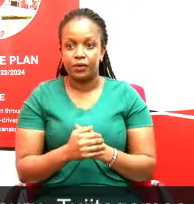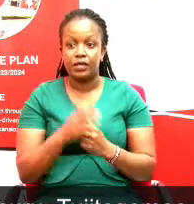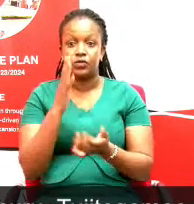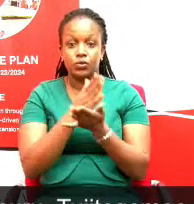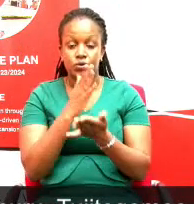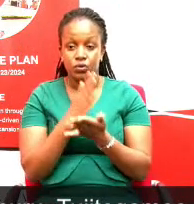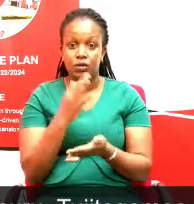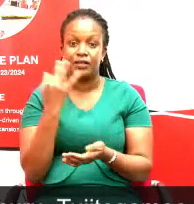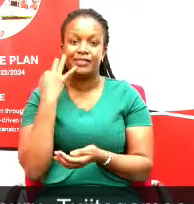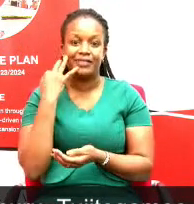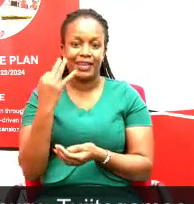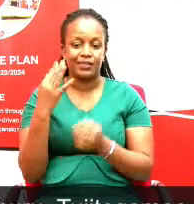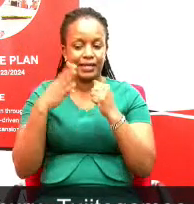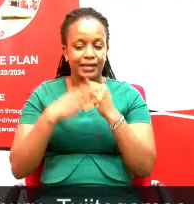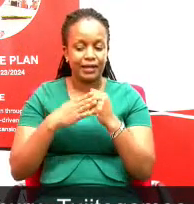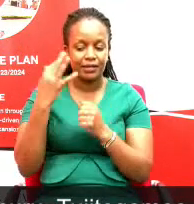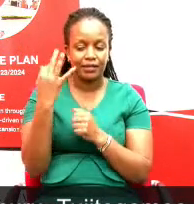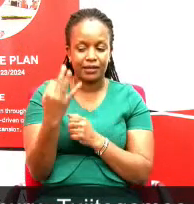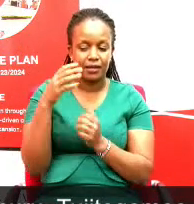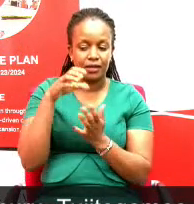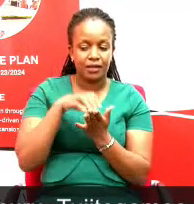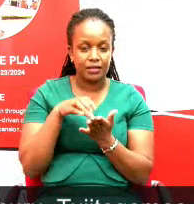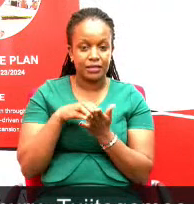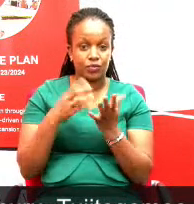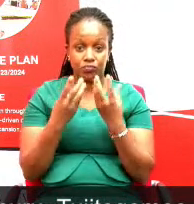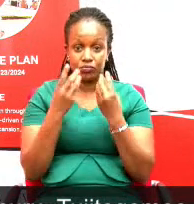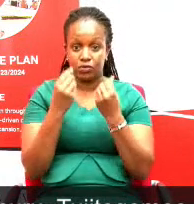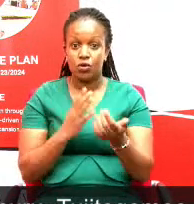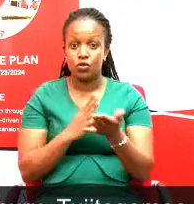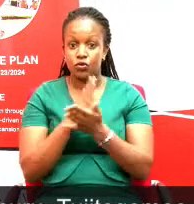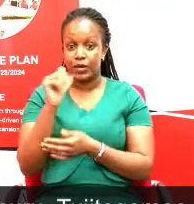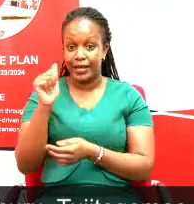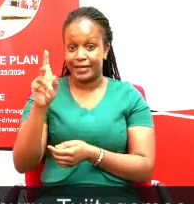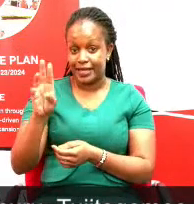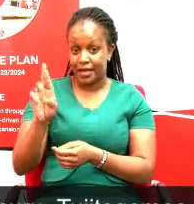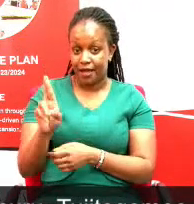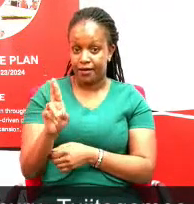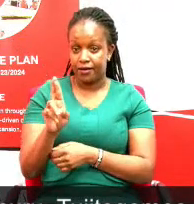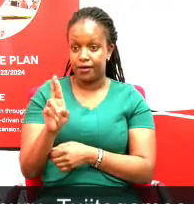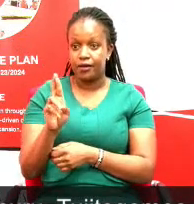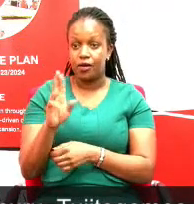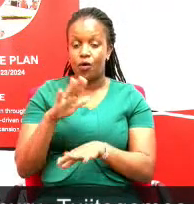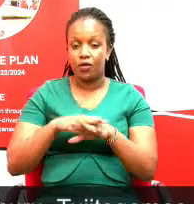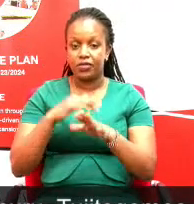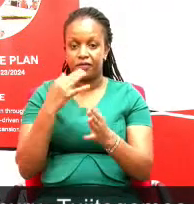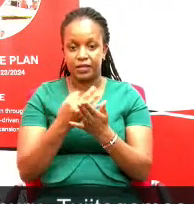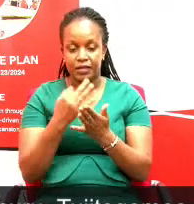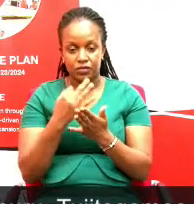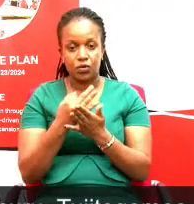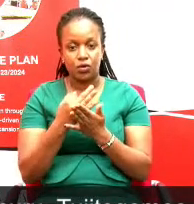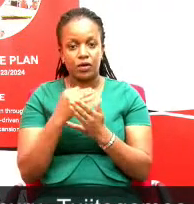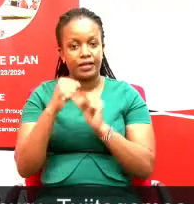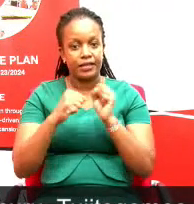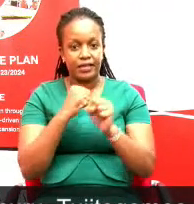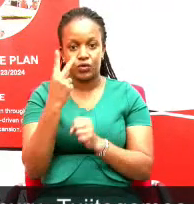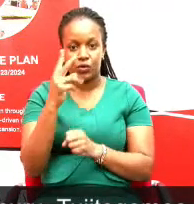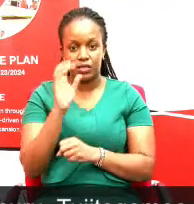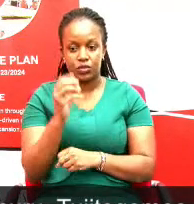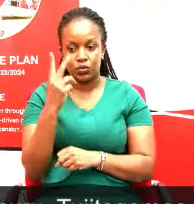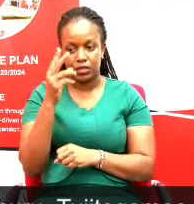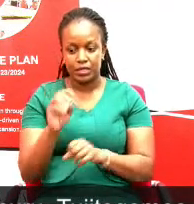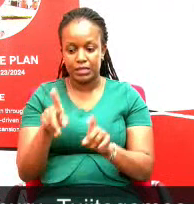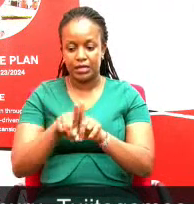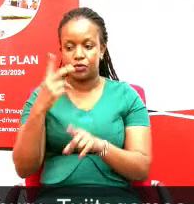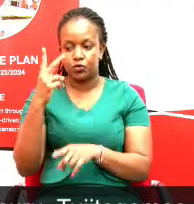Indeed, 393 cases were resolved through alternative dispute resolution in the financial 2020-21, and